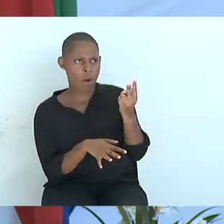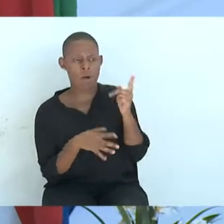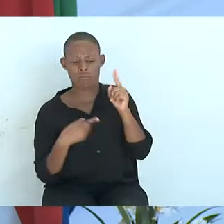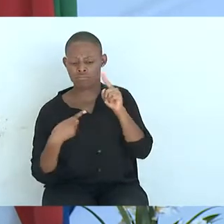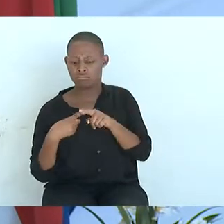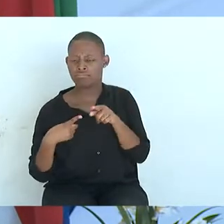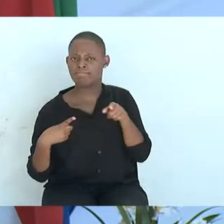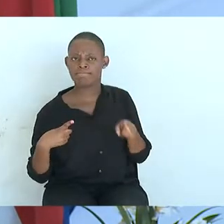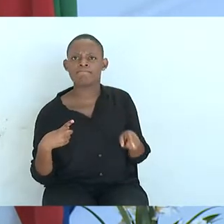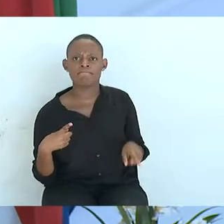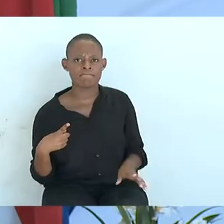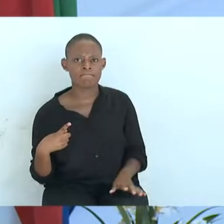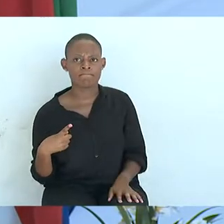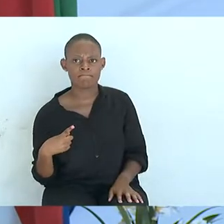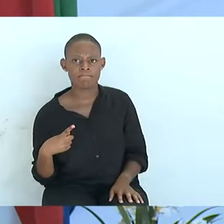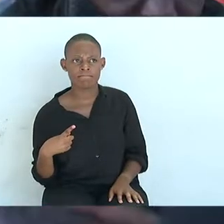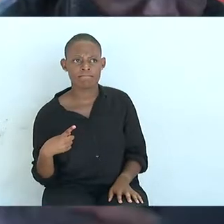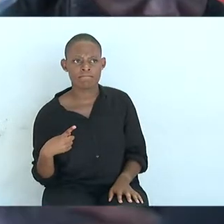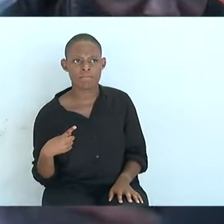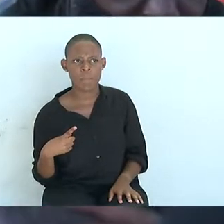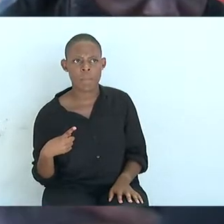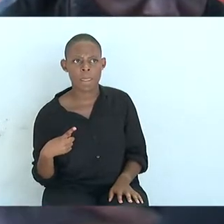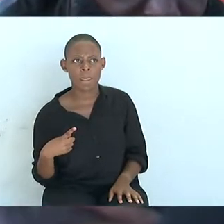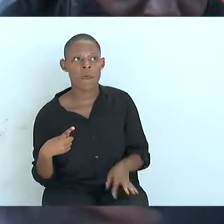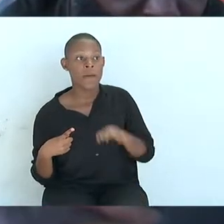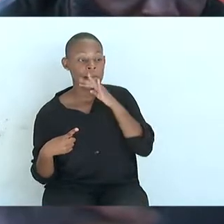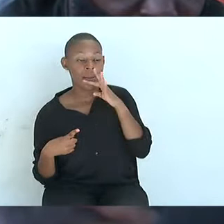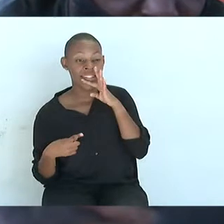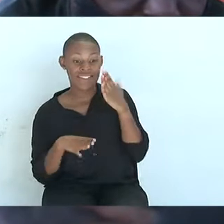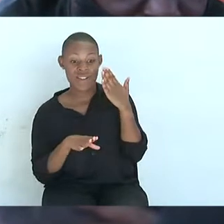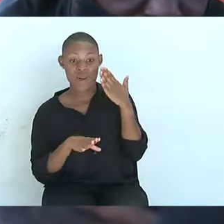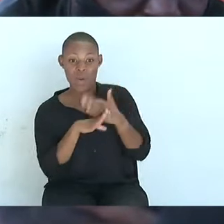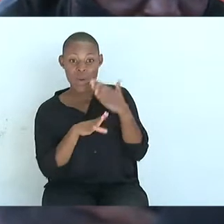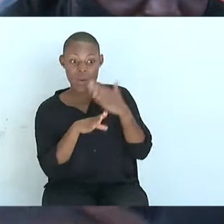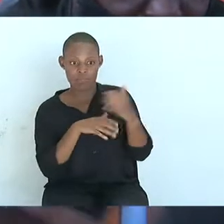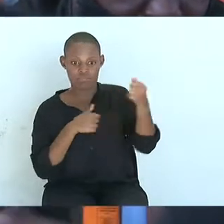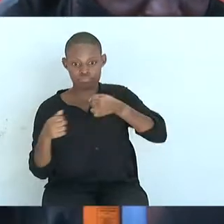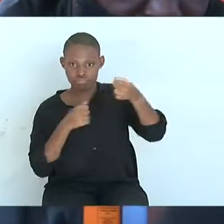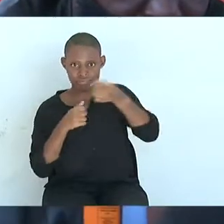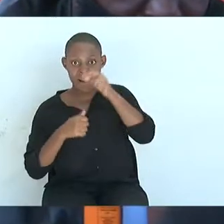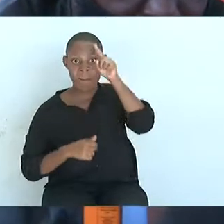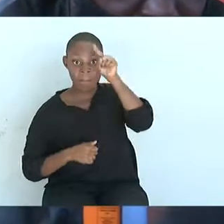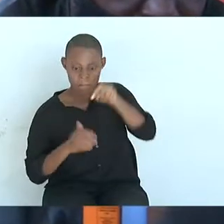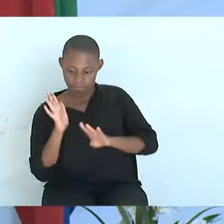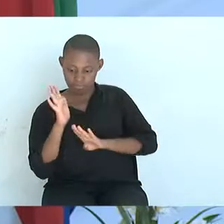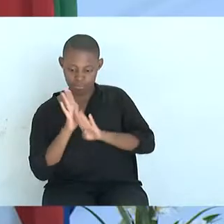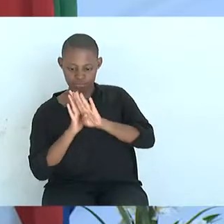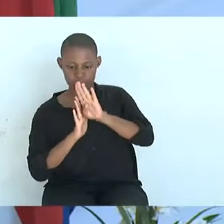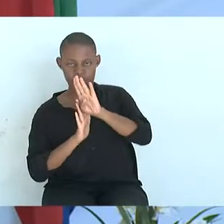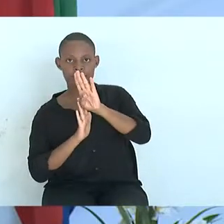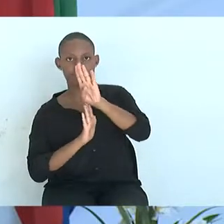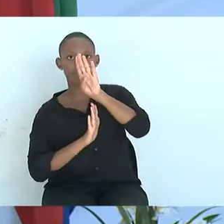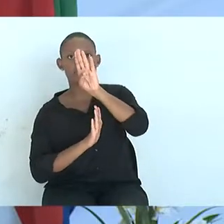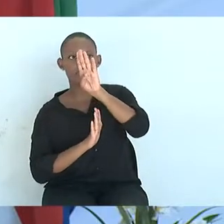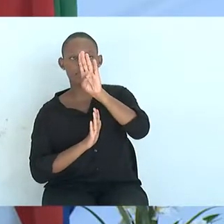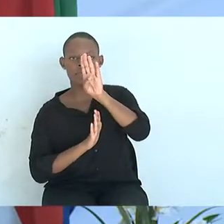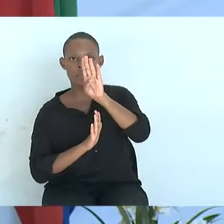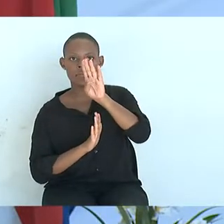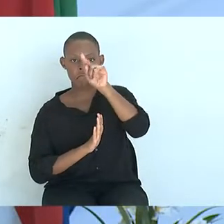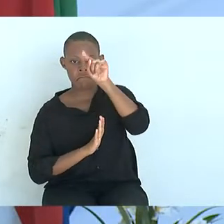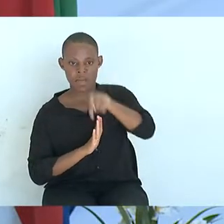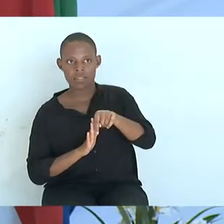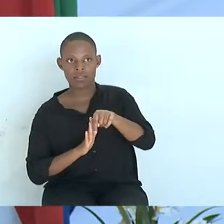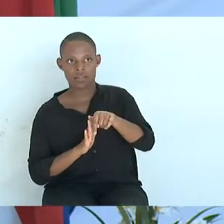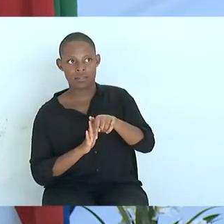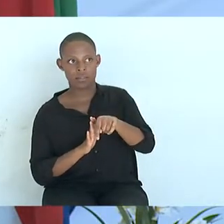us reducing unemployment, improving issues of nutrition. We want to